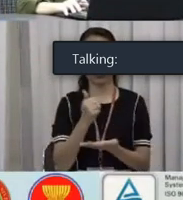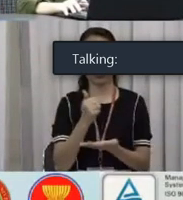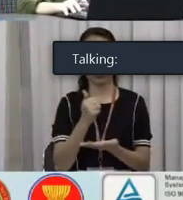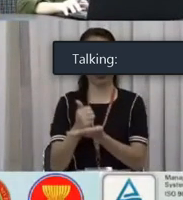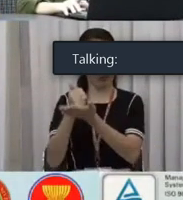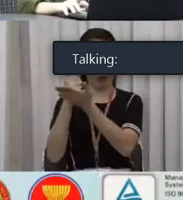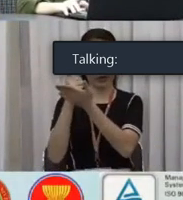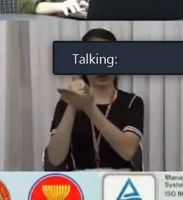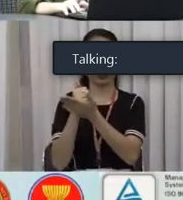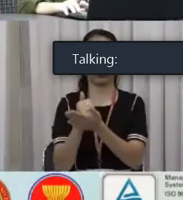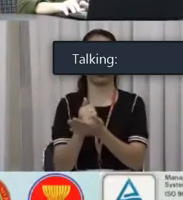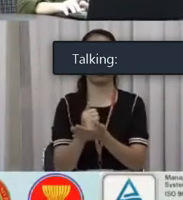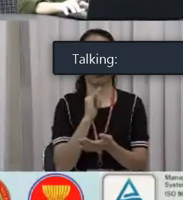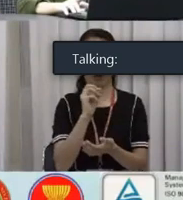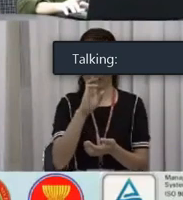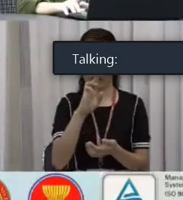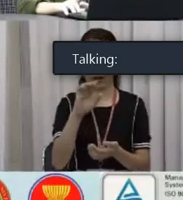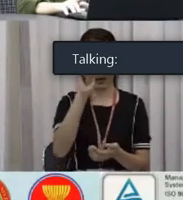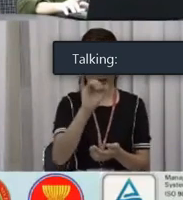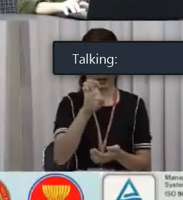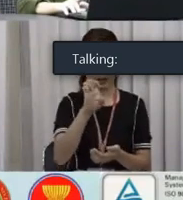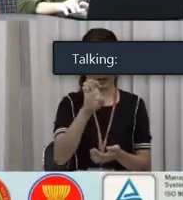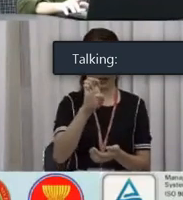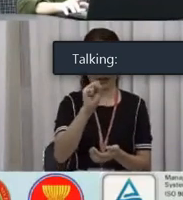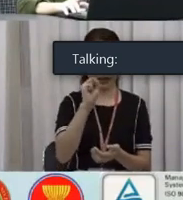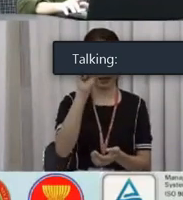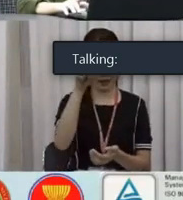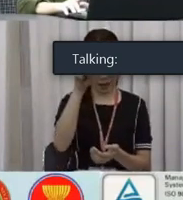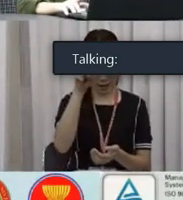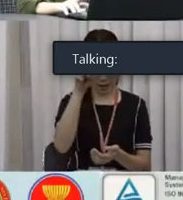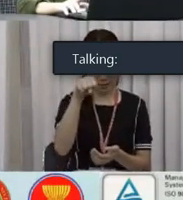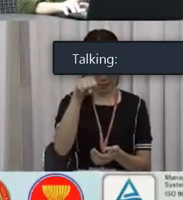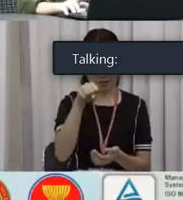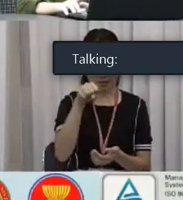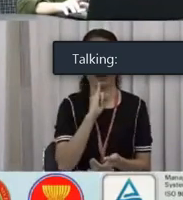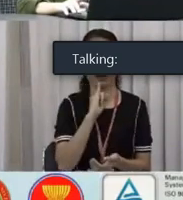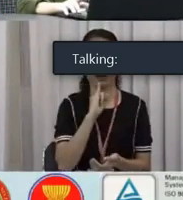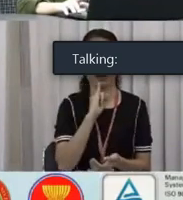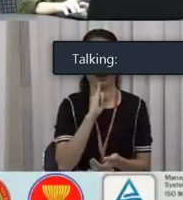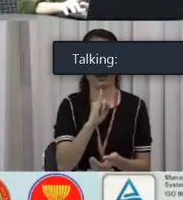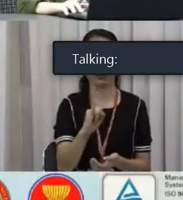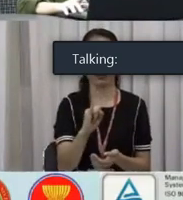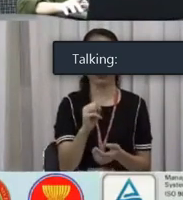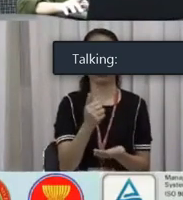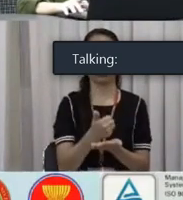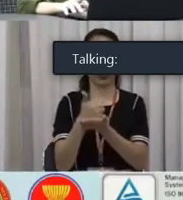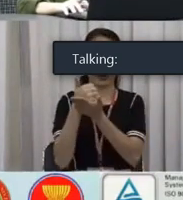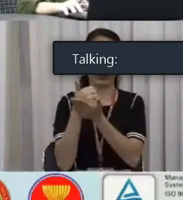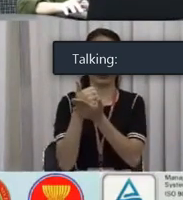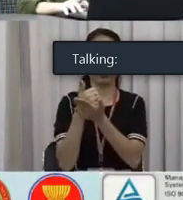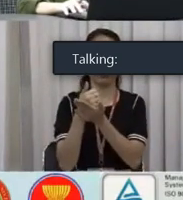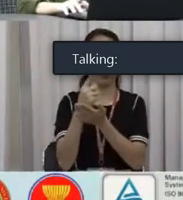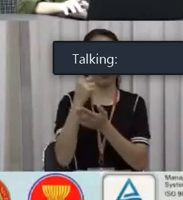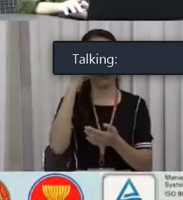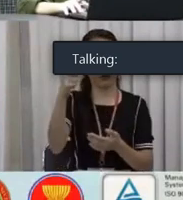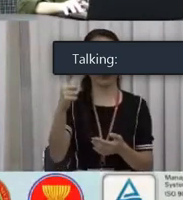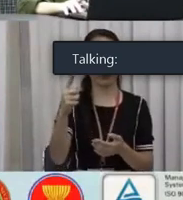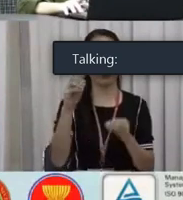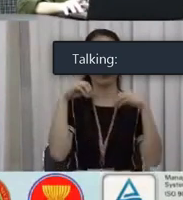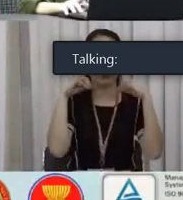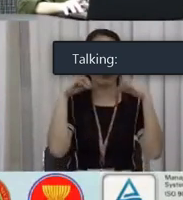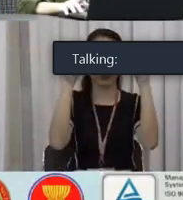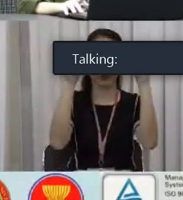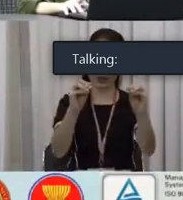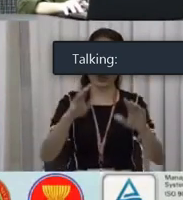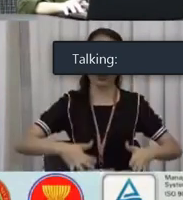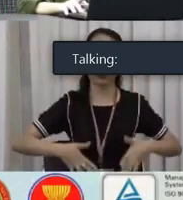Entrepreneurship Support, or YES, so this is a project under the Working Youth Center, or WYC program, with the aim